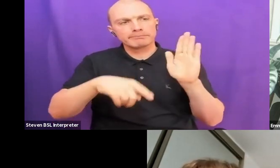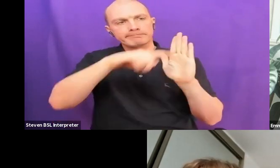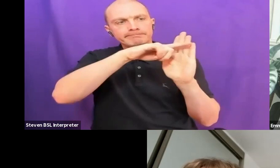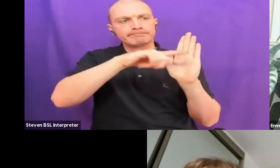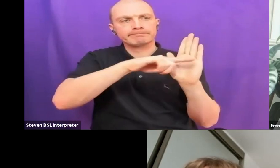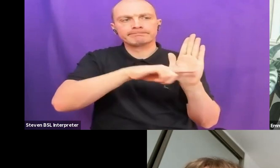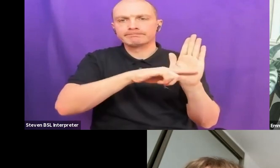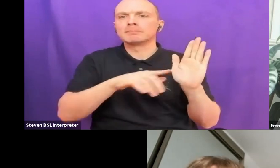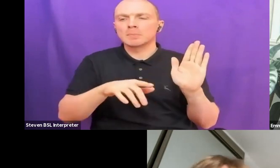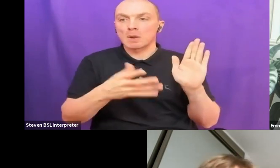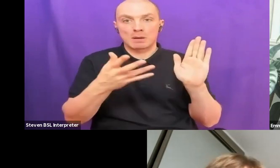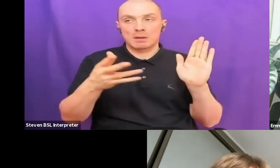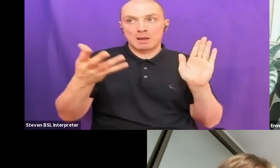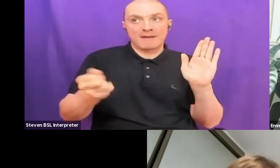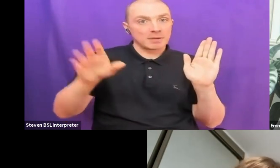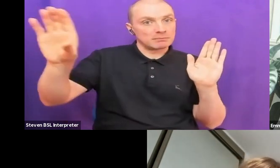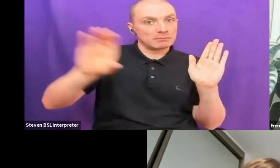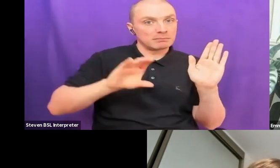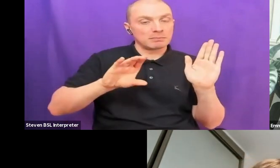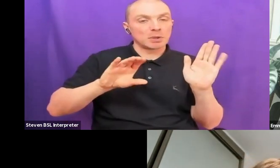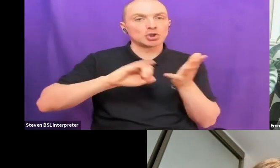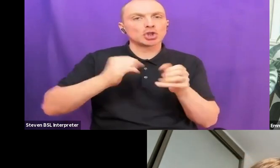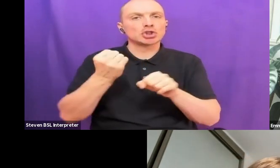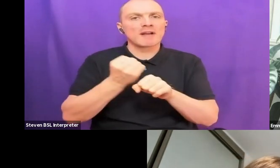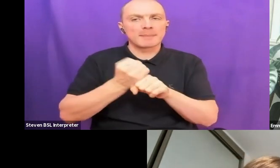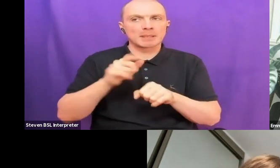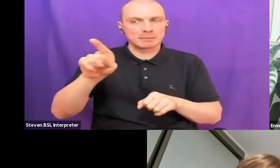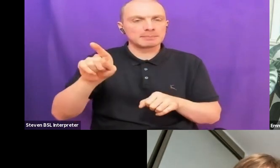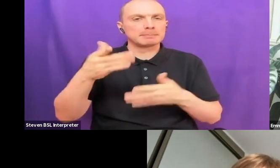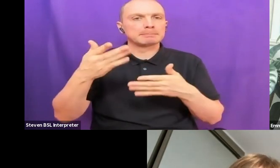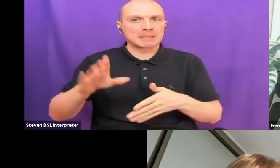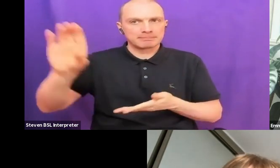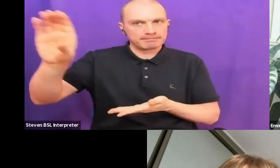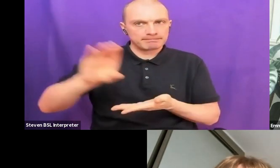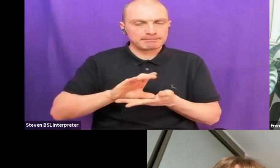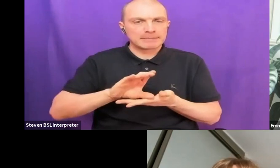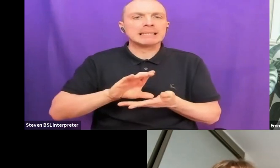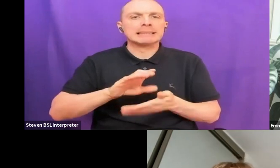some Scottish Government funding to have Charette, which is an in-depth dialogue with the community.